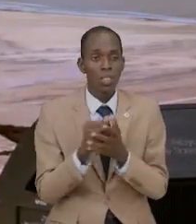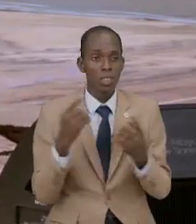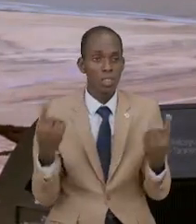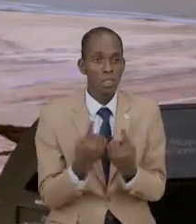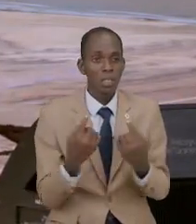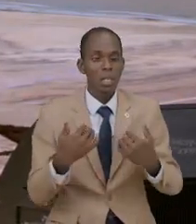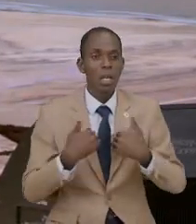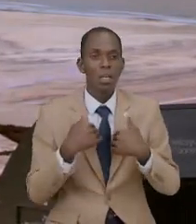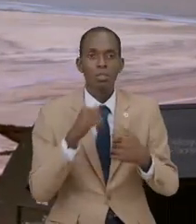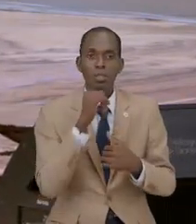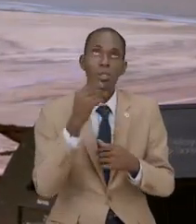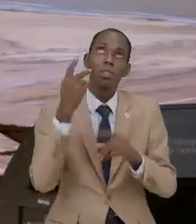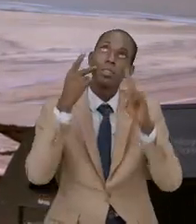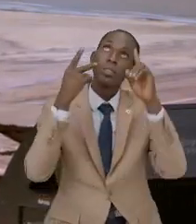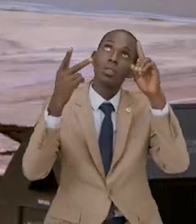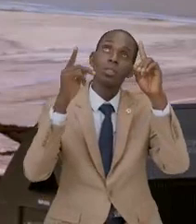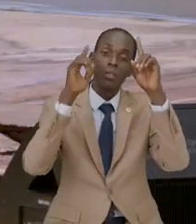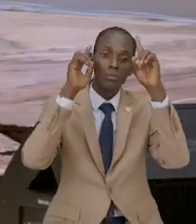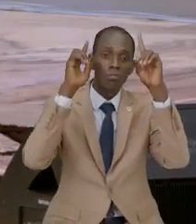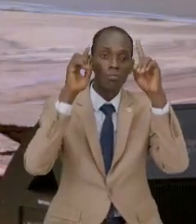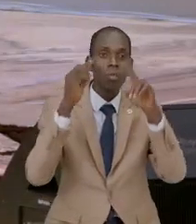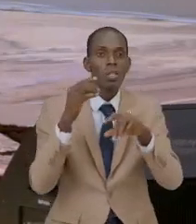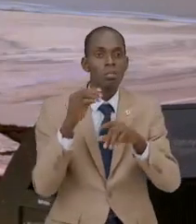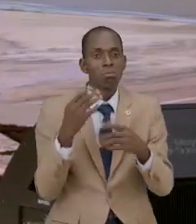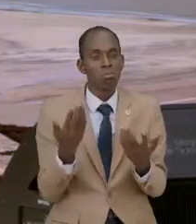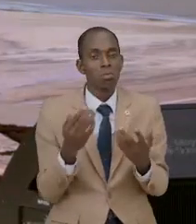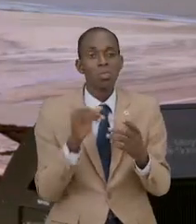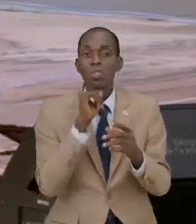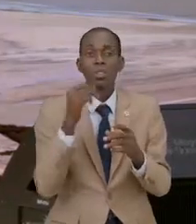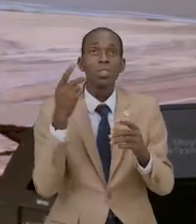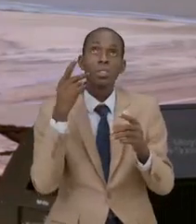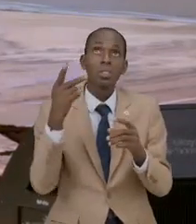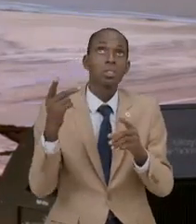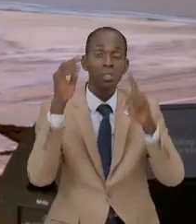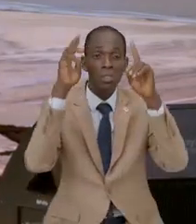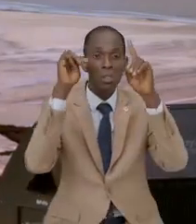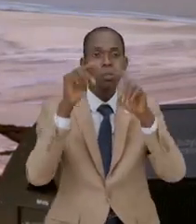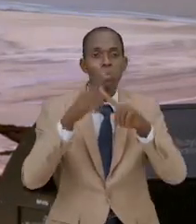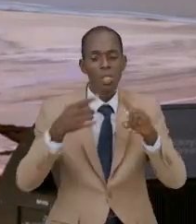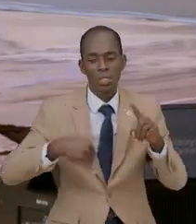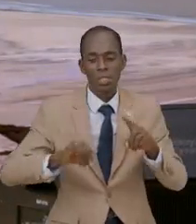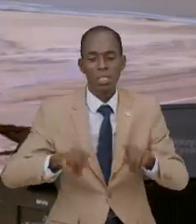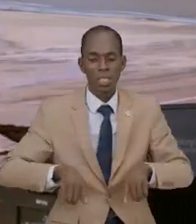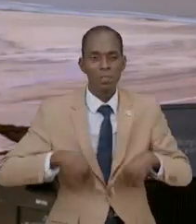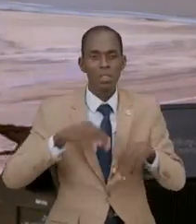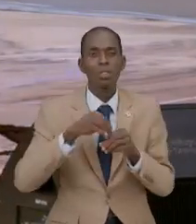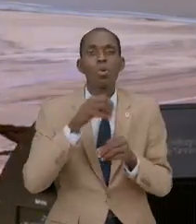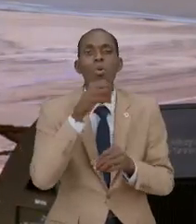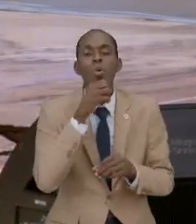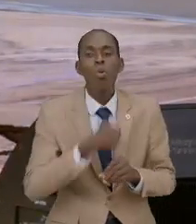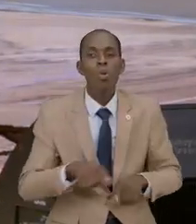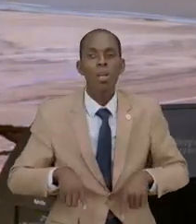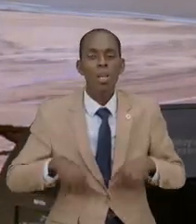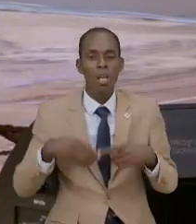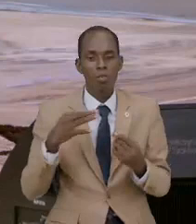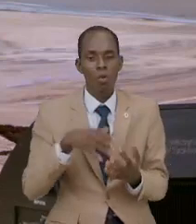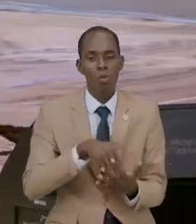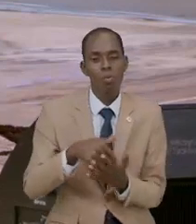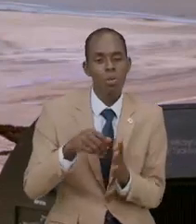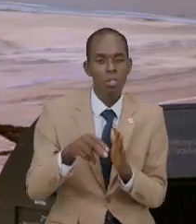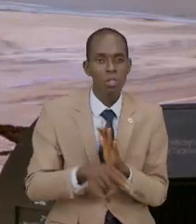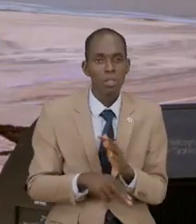sinneth has not seen him. Is sin living in the old life of weakness?